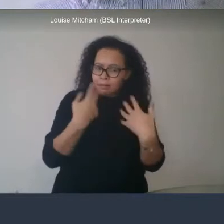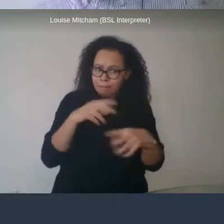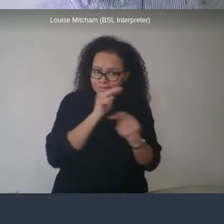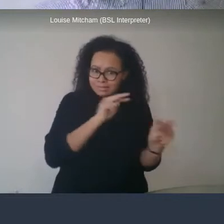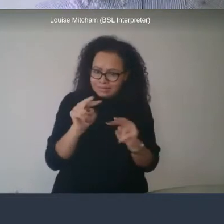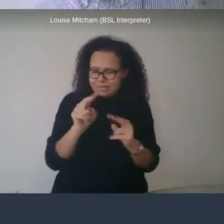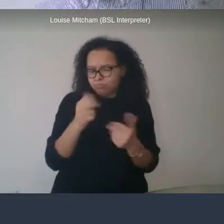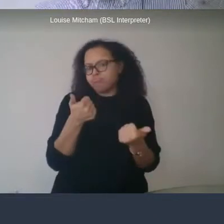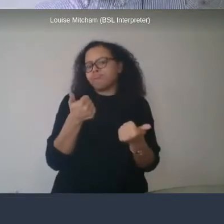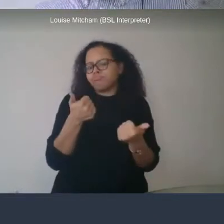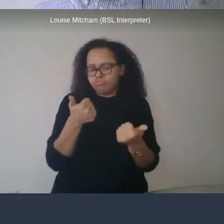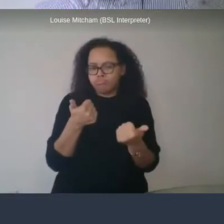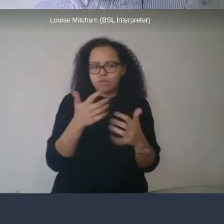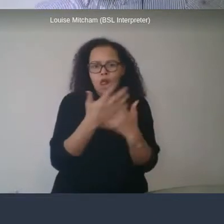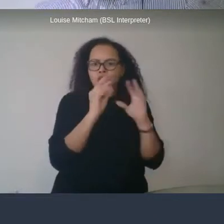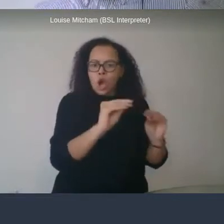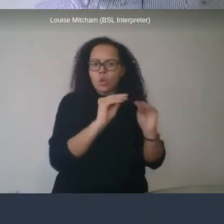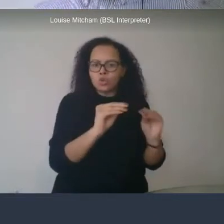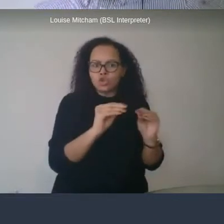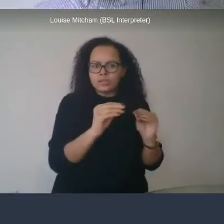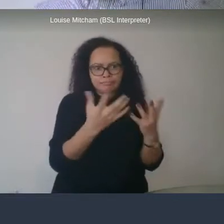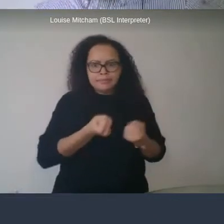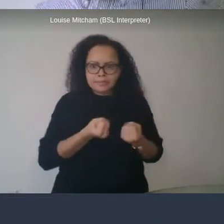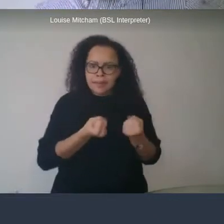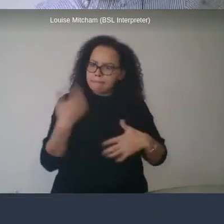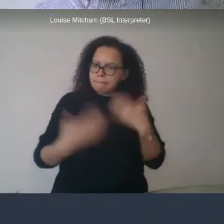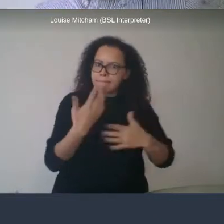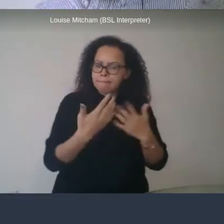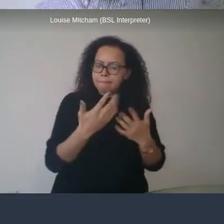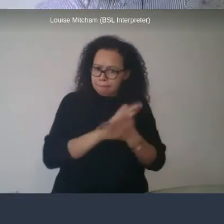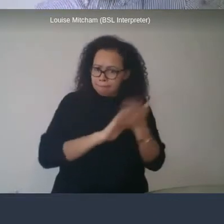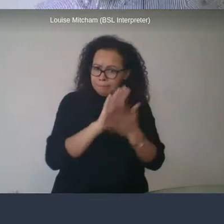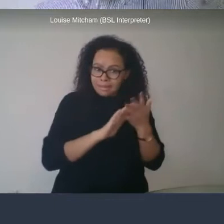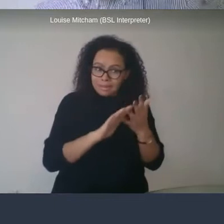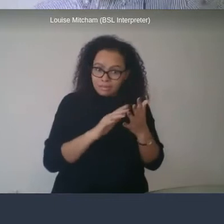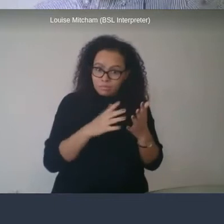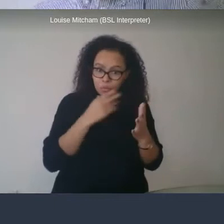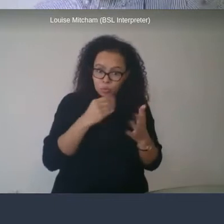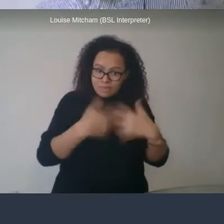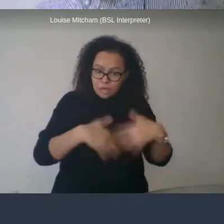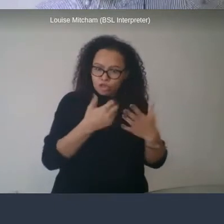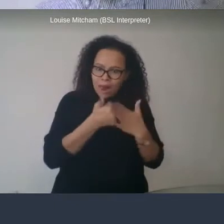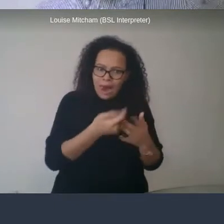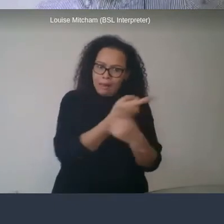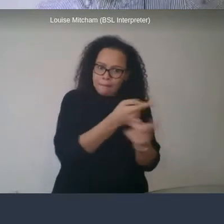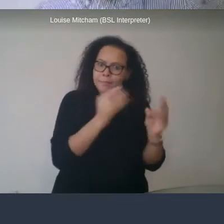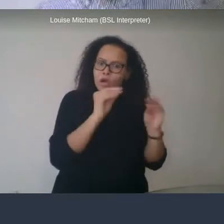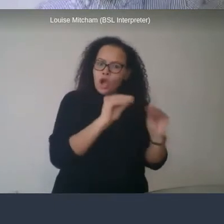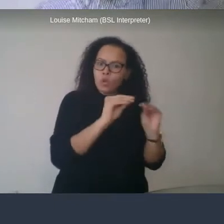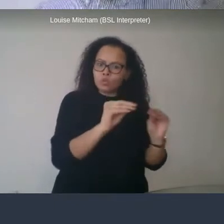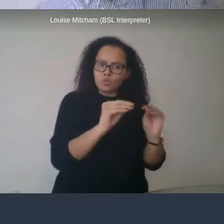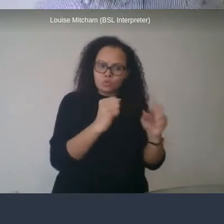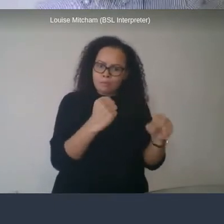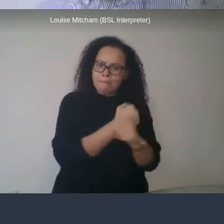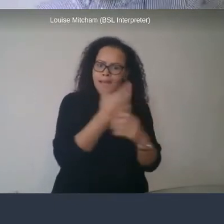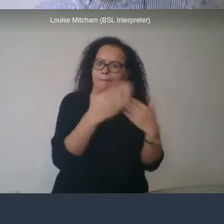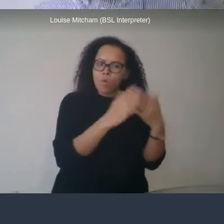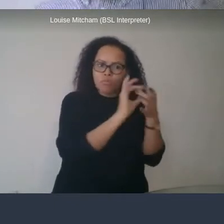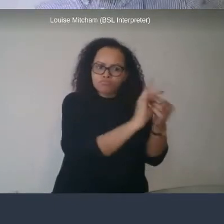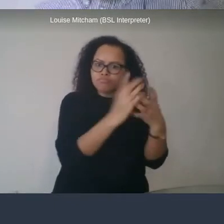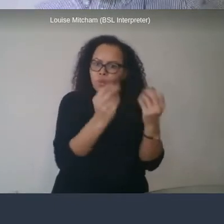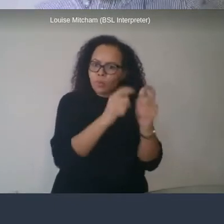coaches have embraced it, and it's actually helping them to then have that connection, you know. And that's the bit that we'd always be talking about,